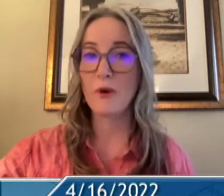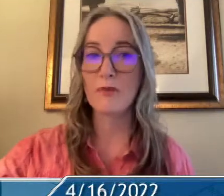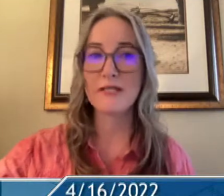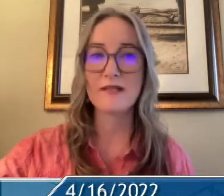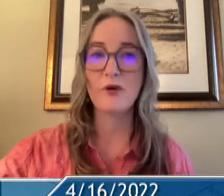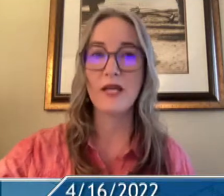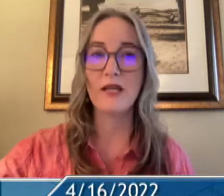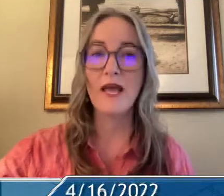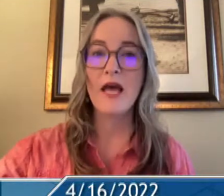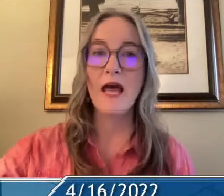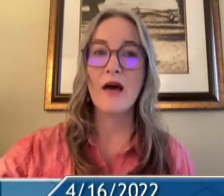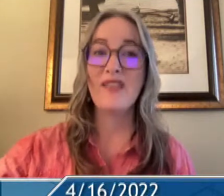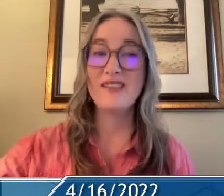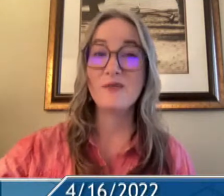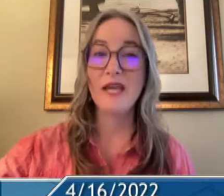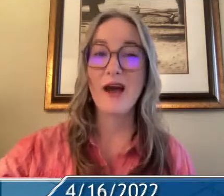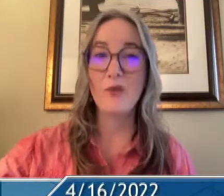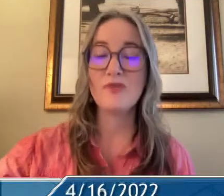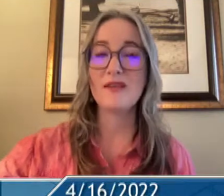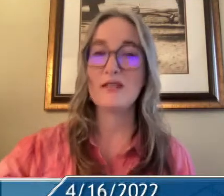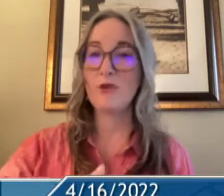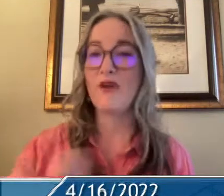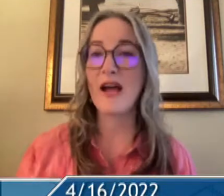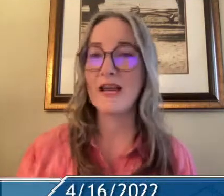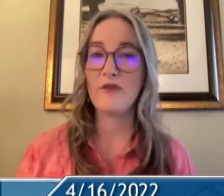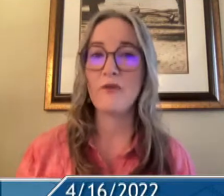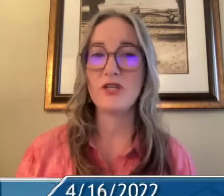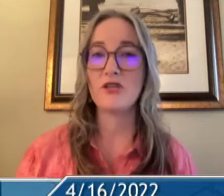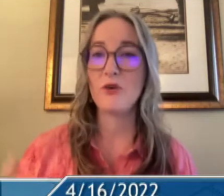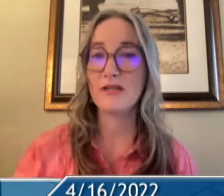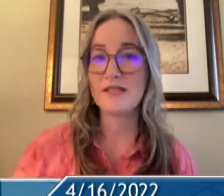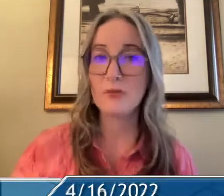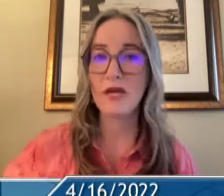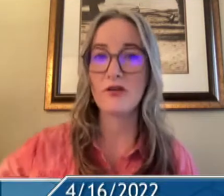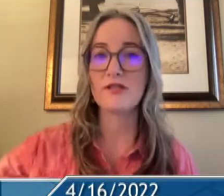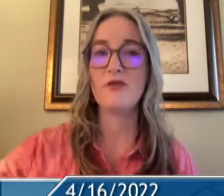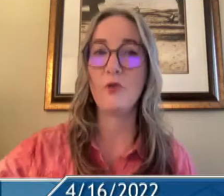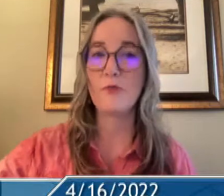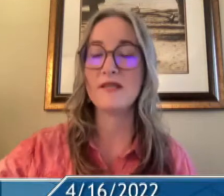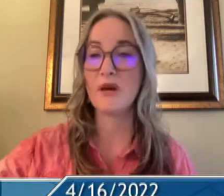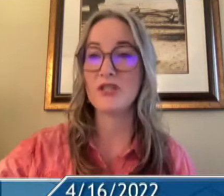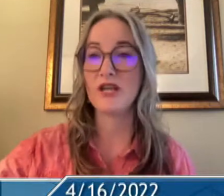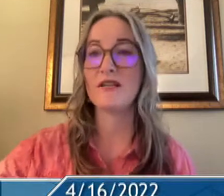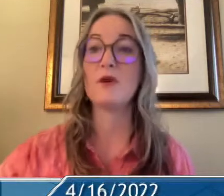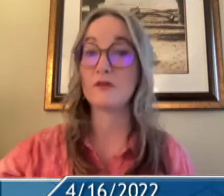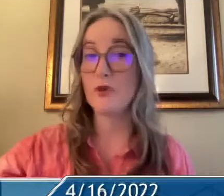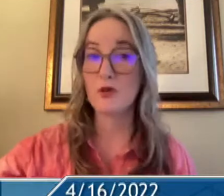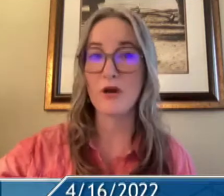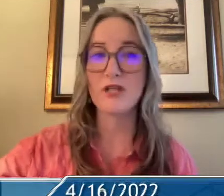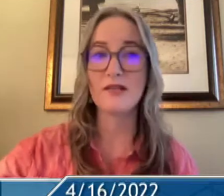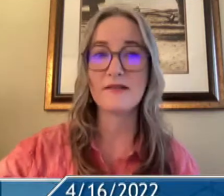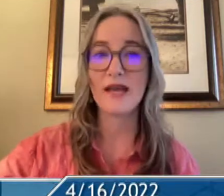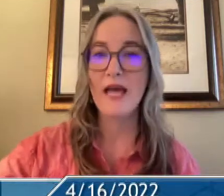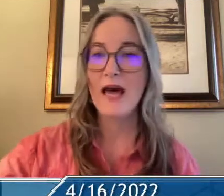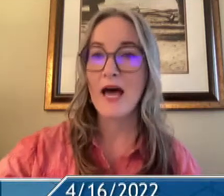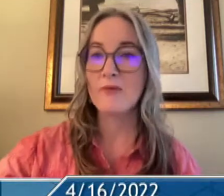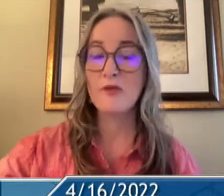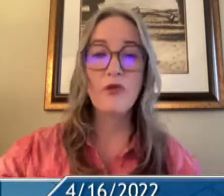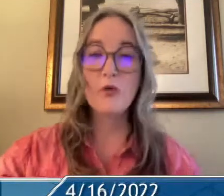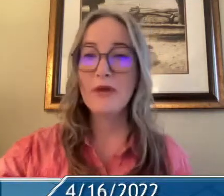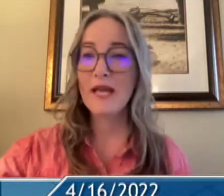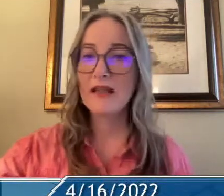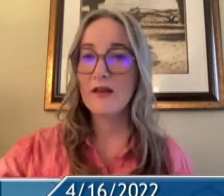open public testimony. And this really helps to provide information to our decision makers to inform this budget as well as future budgets.